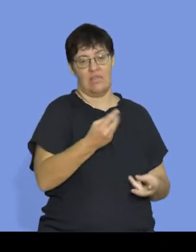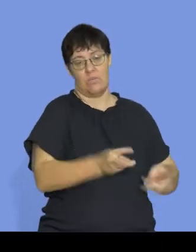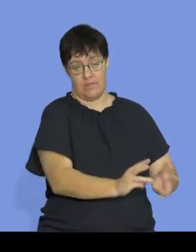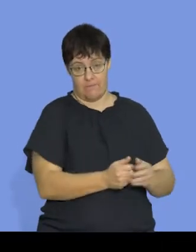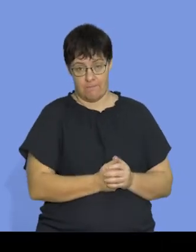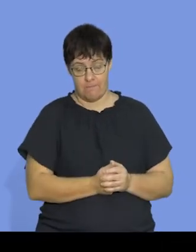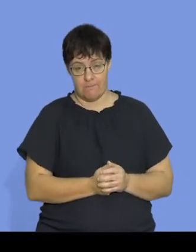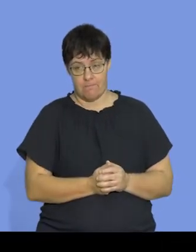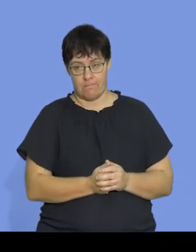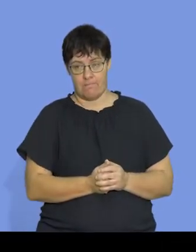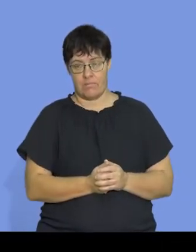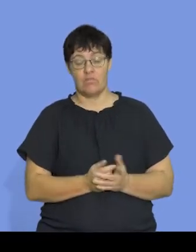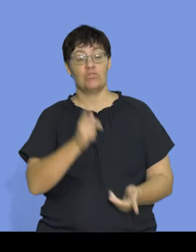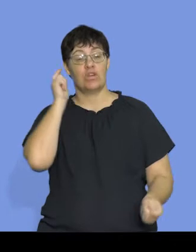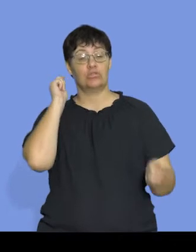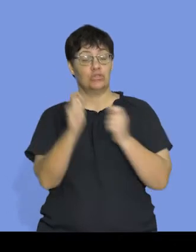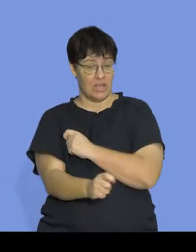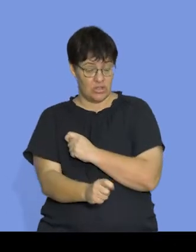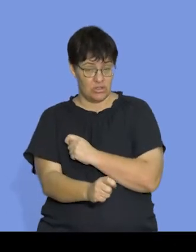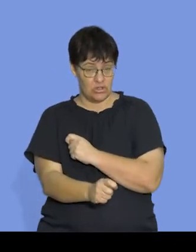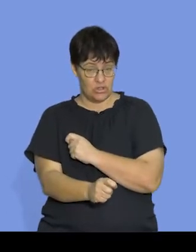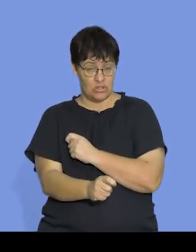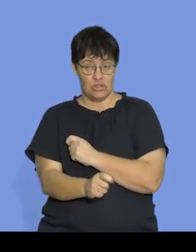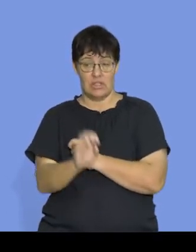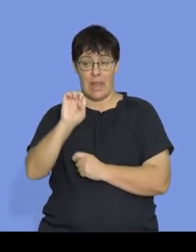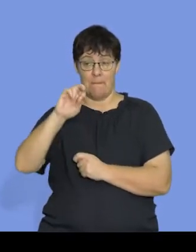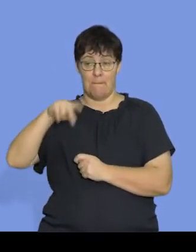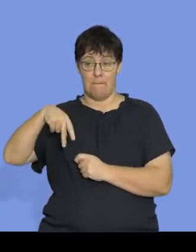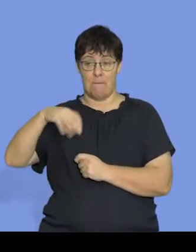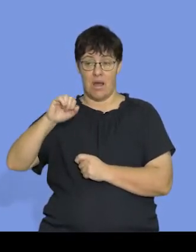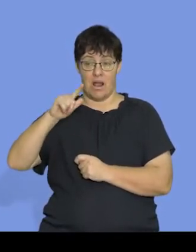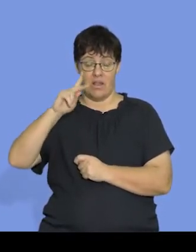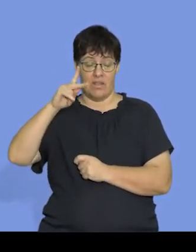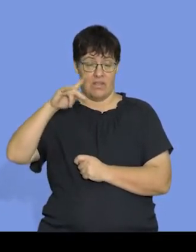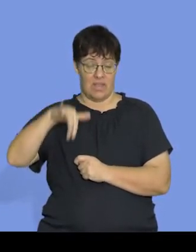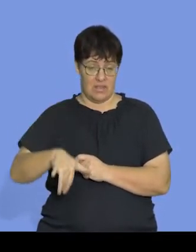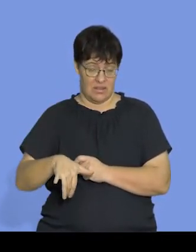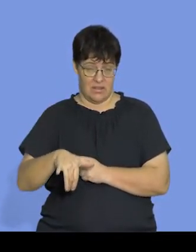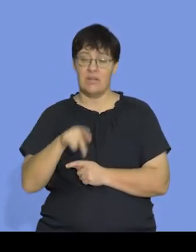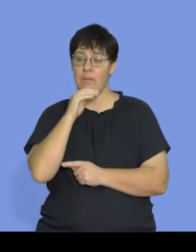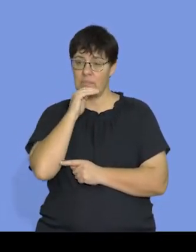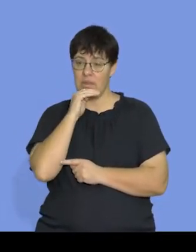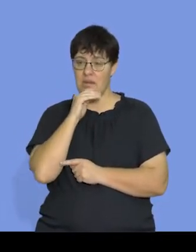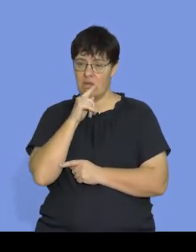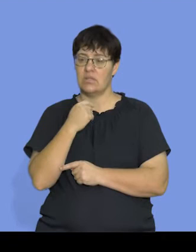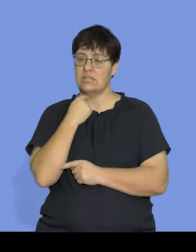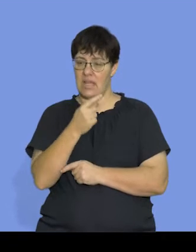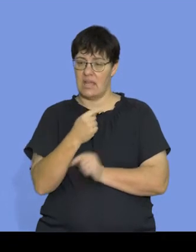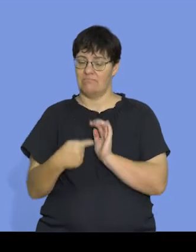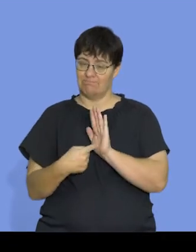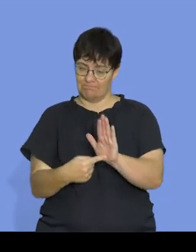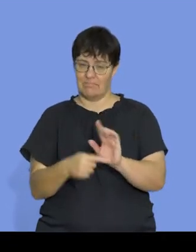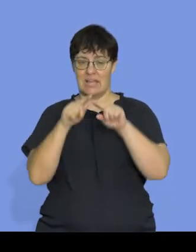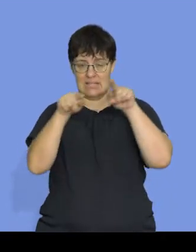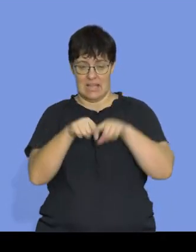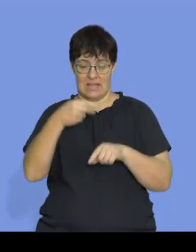when we talk about the change in enthalpy, which is the heat of reaction, so when we refer to heat of reaction, we're actually talking about delta